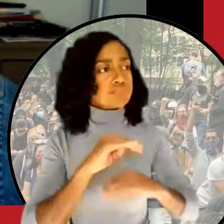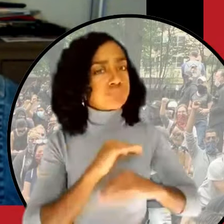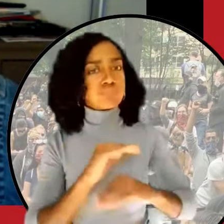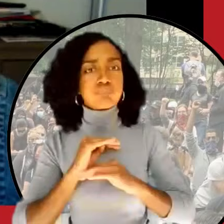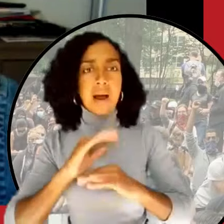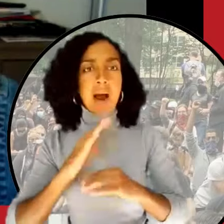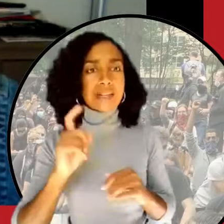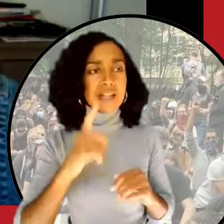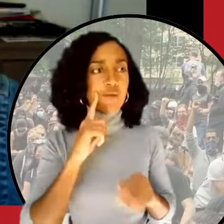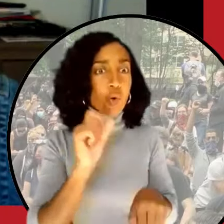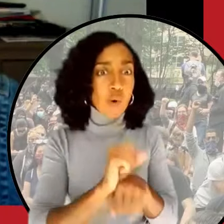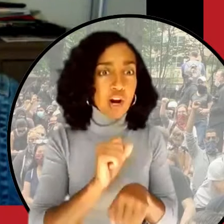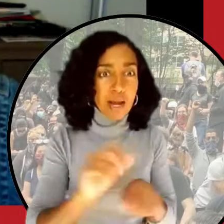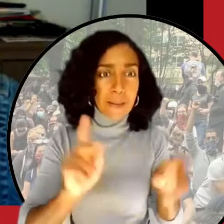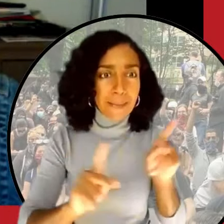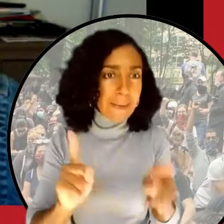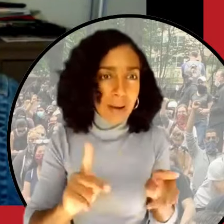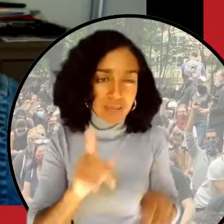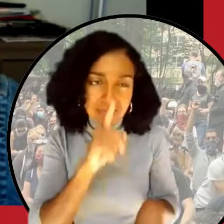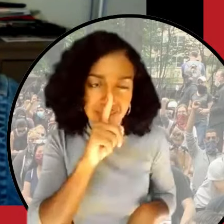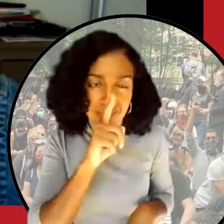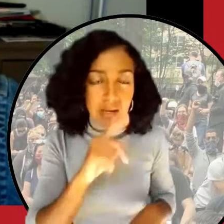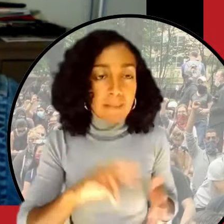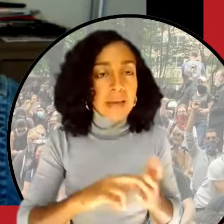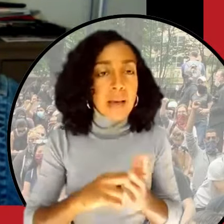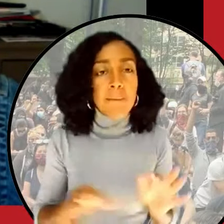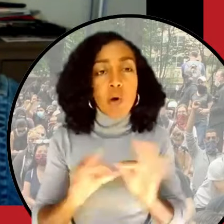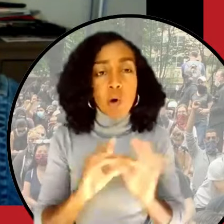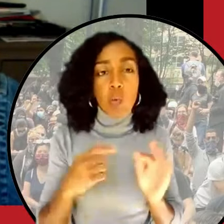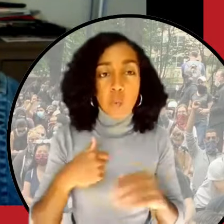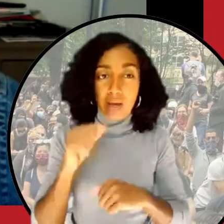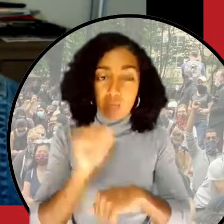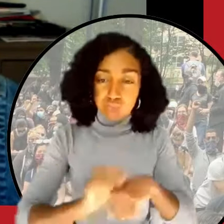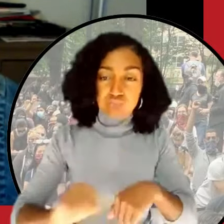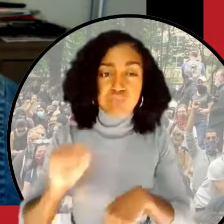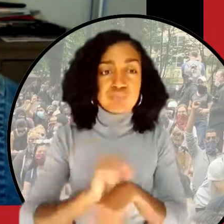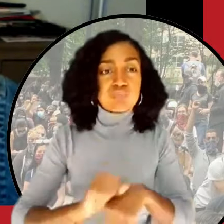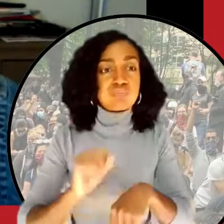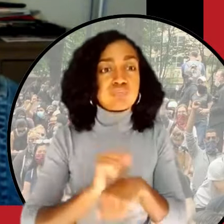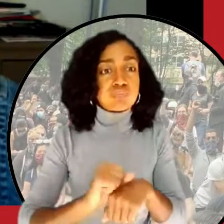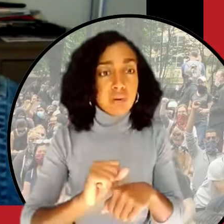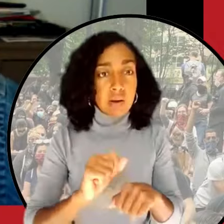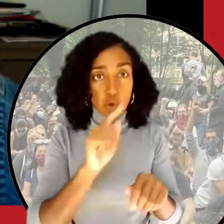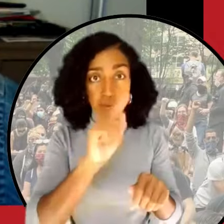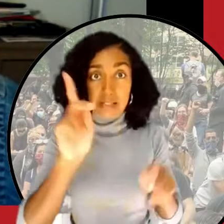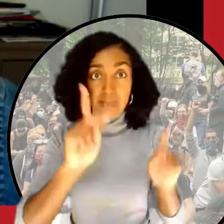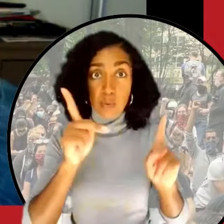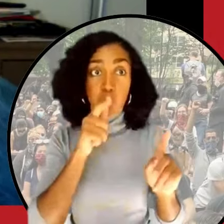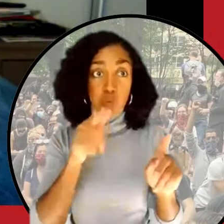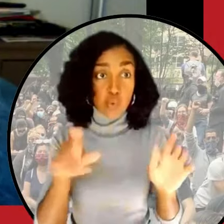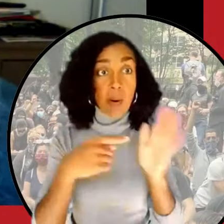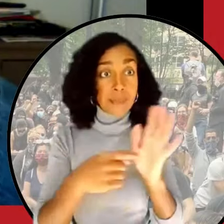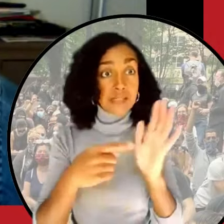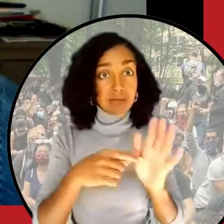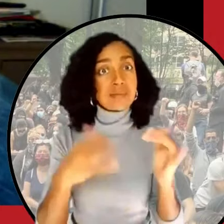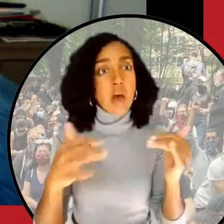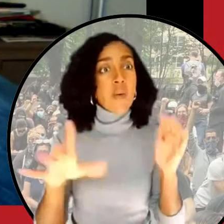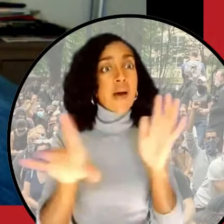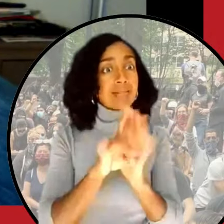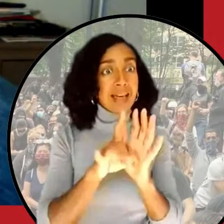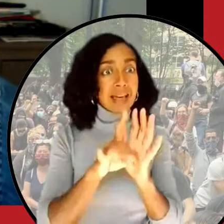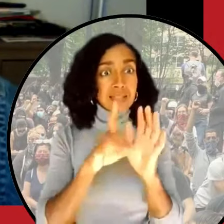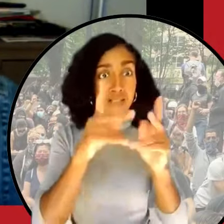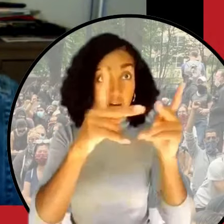we're very much focused on making sure that we build the power to make sure that these people do what we need them to do. So building an organization is really